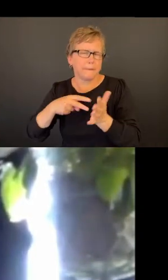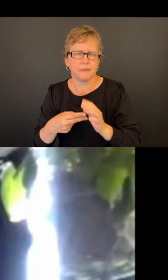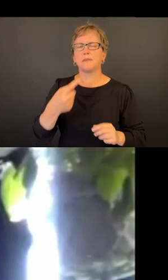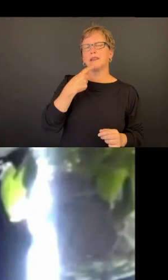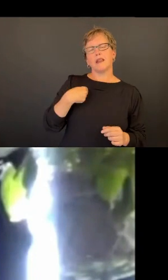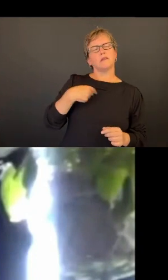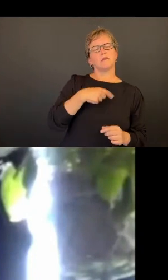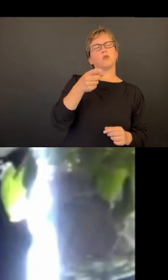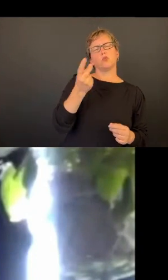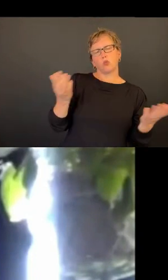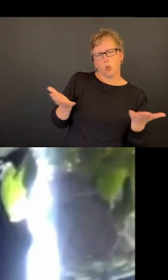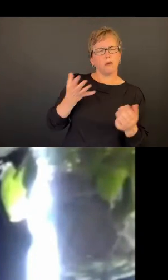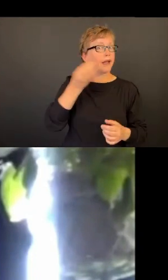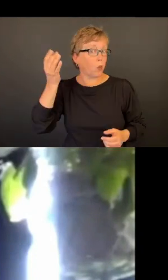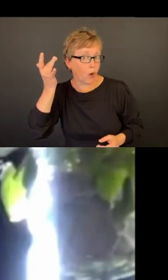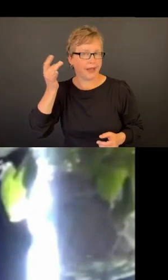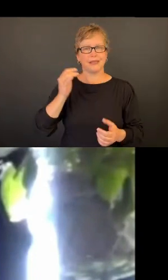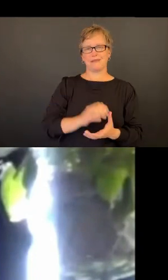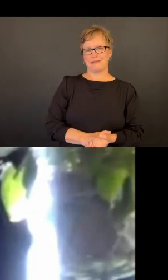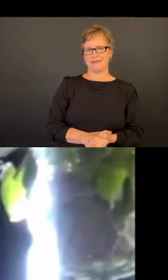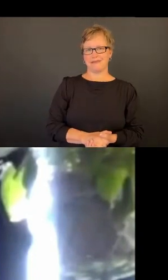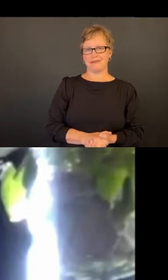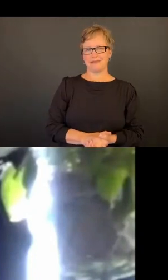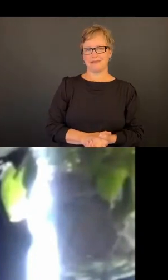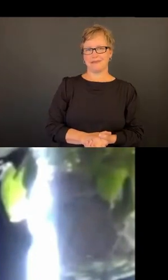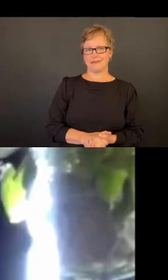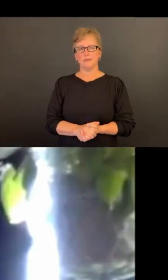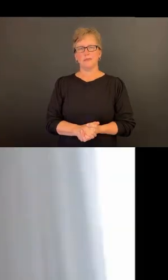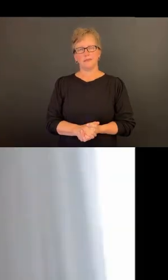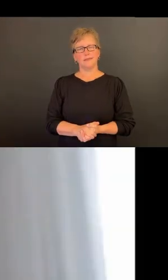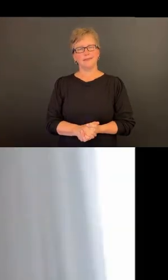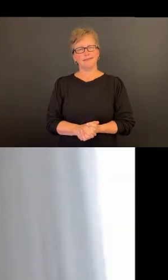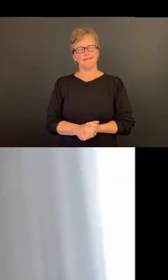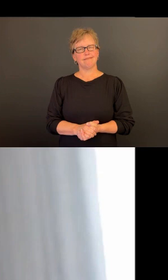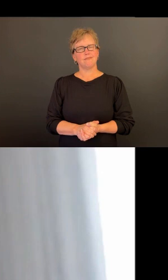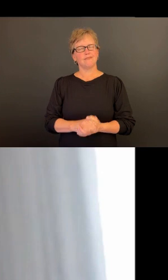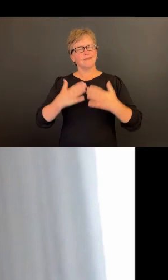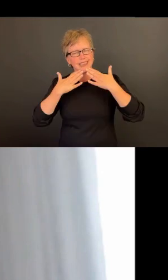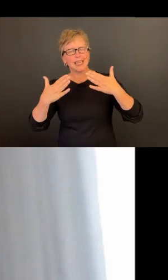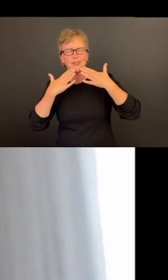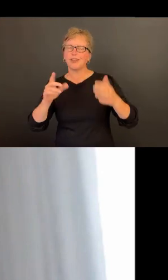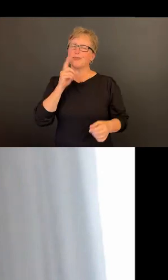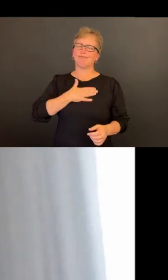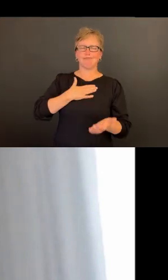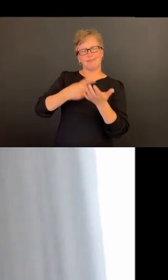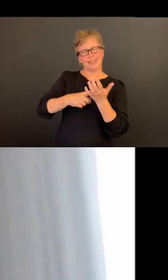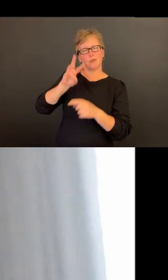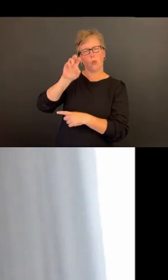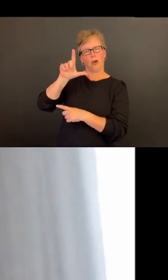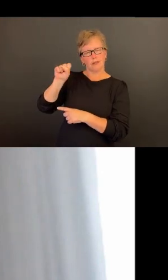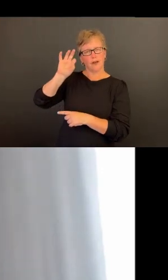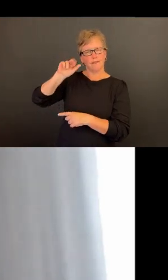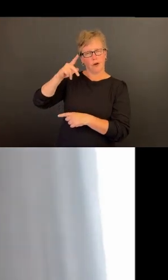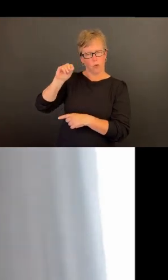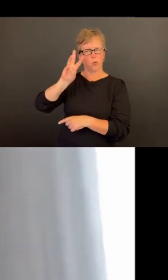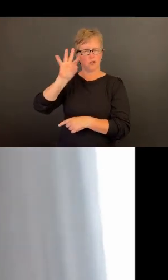philanthropy? Tell us a bit about what you do and why you do it. Thank you, Angel. It really is a pleasure to have this opportunity